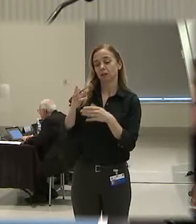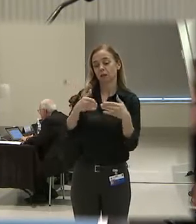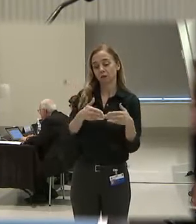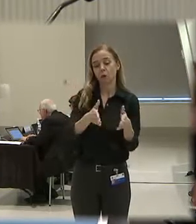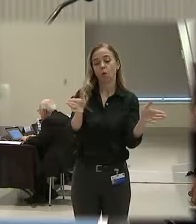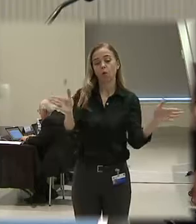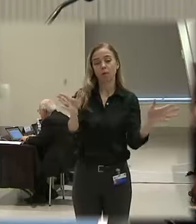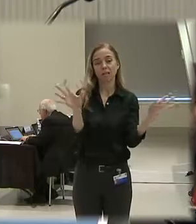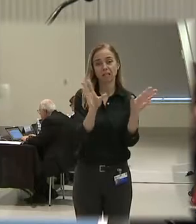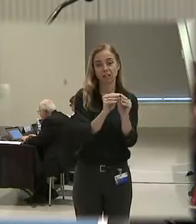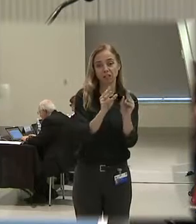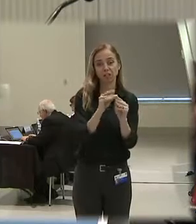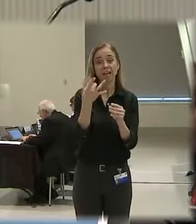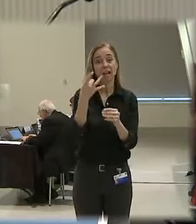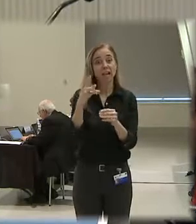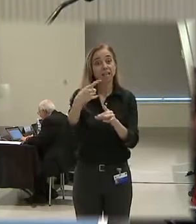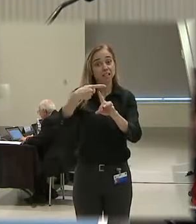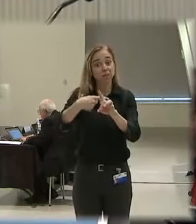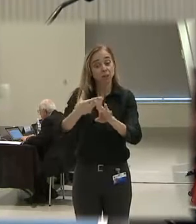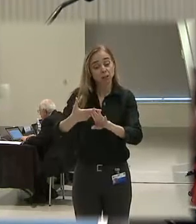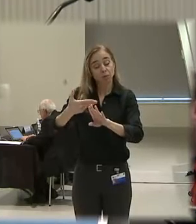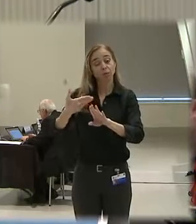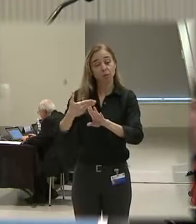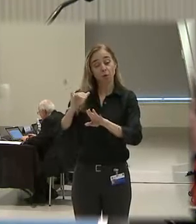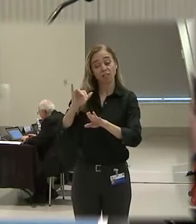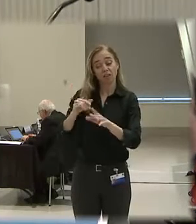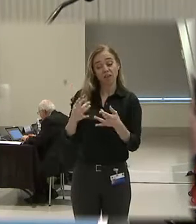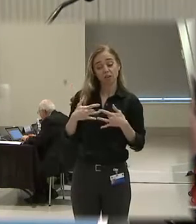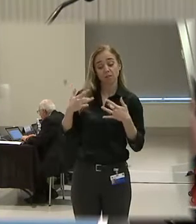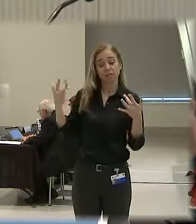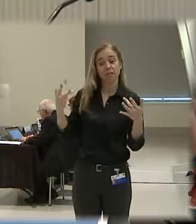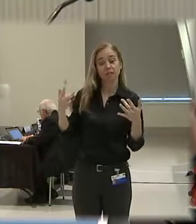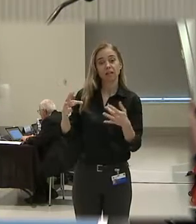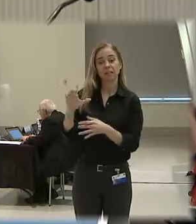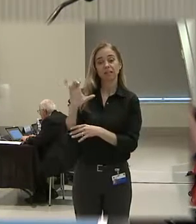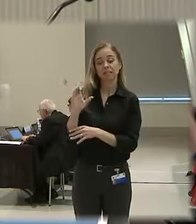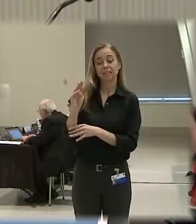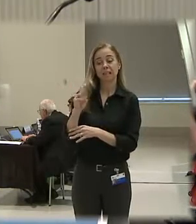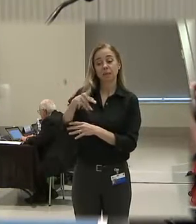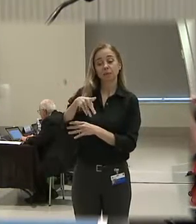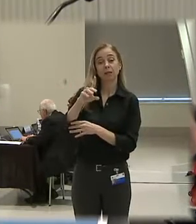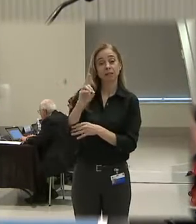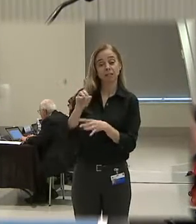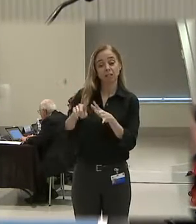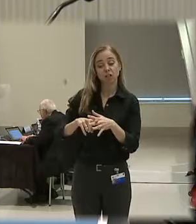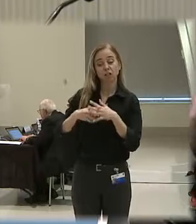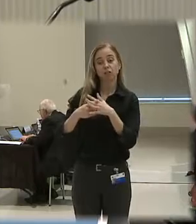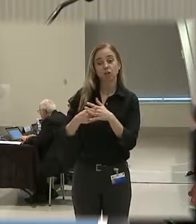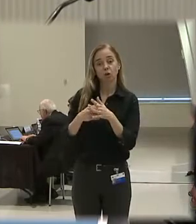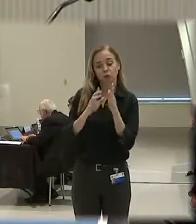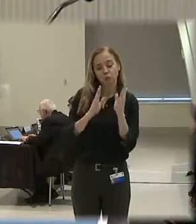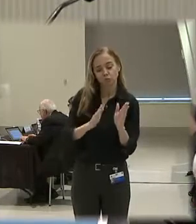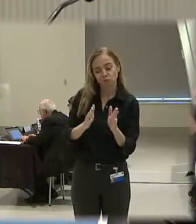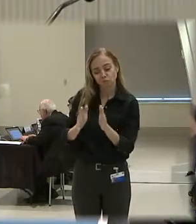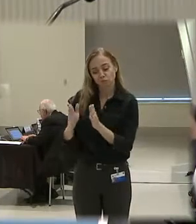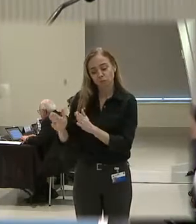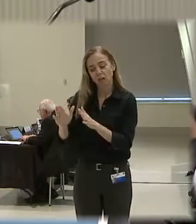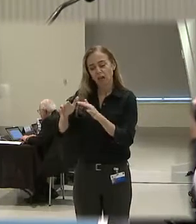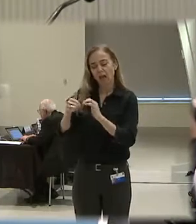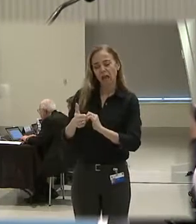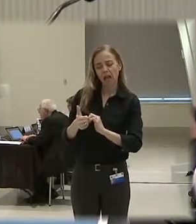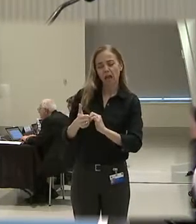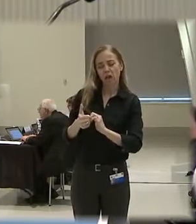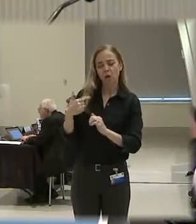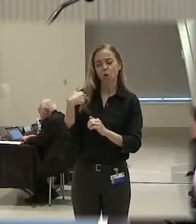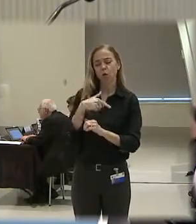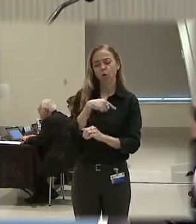Convention. 18 months prior to that particular event, the CMPD began its preparations as relates to how